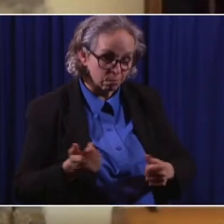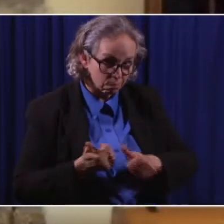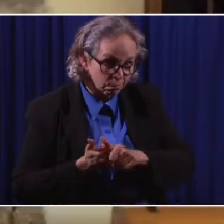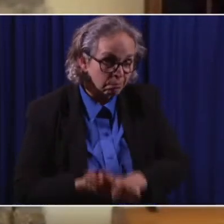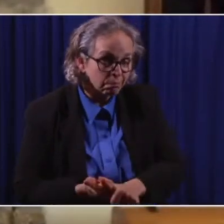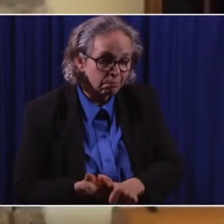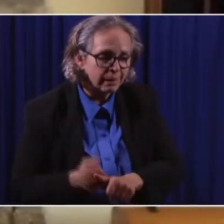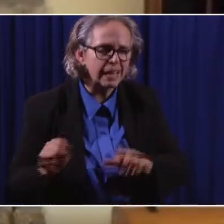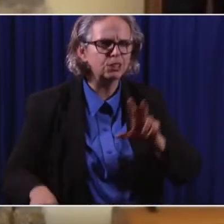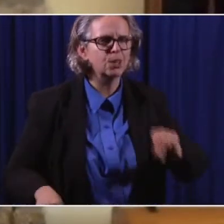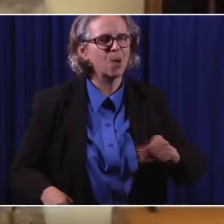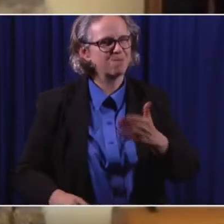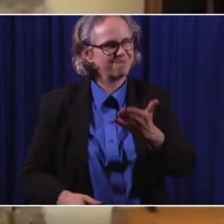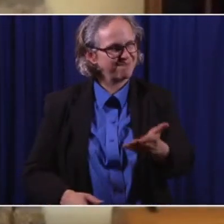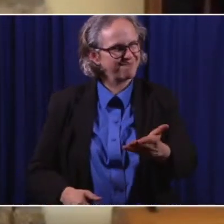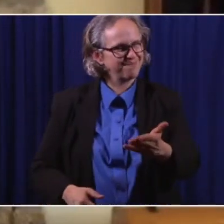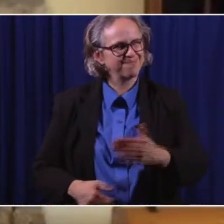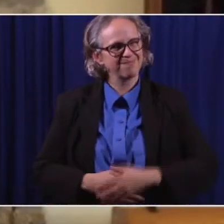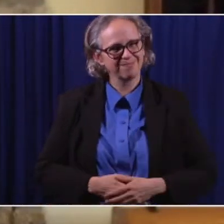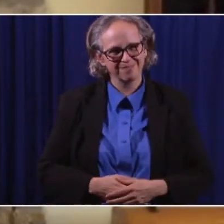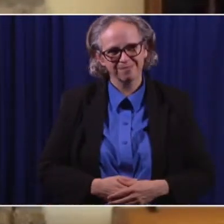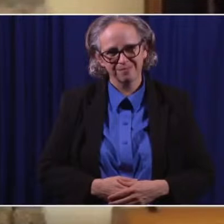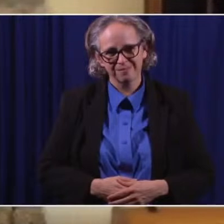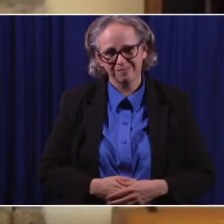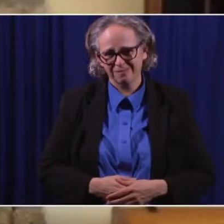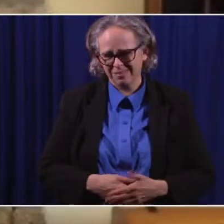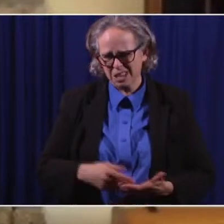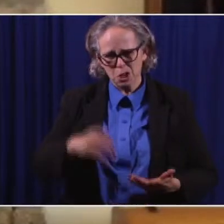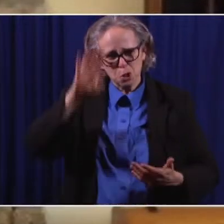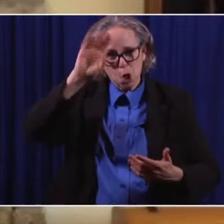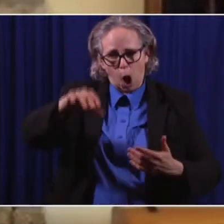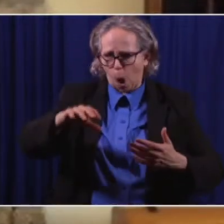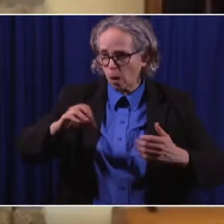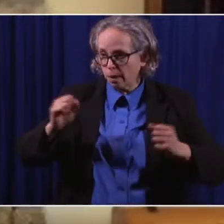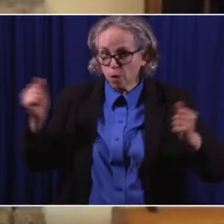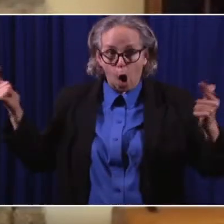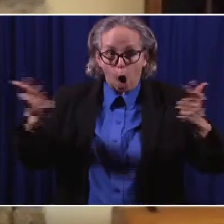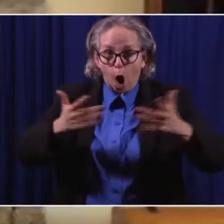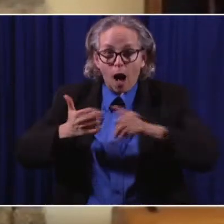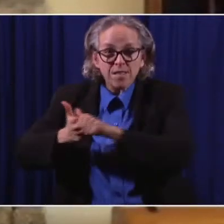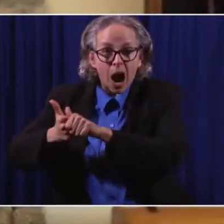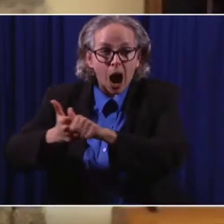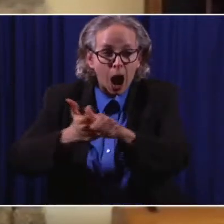collectively, we have the power. We have the power to turn this thing around.